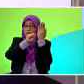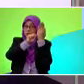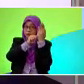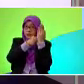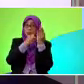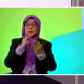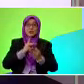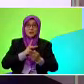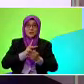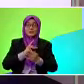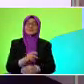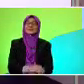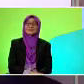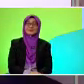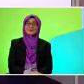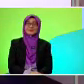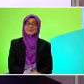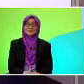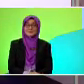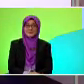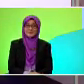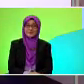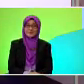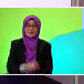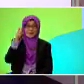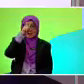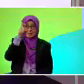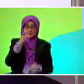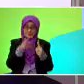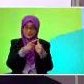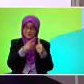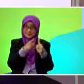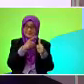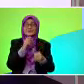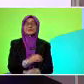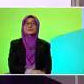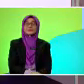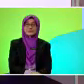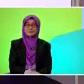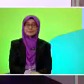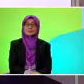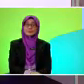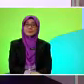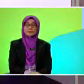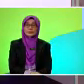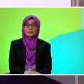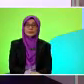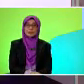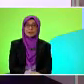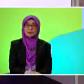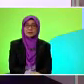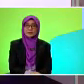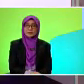application questions, okay? So let's start with the first one. The first question. Okay, let's see what's